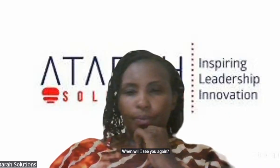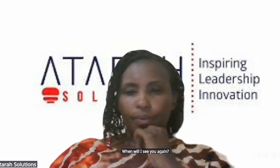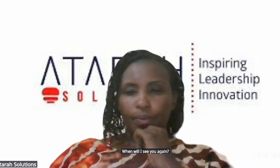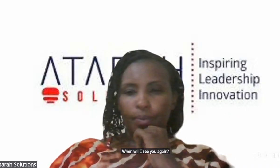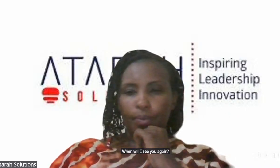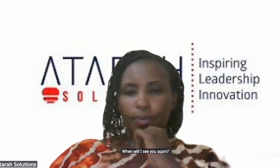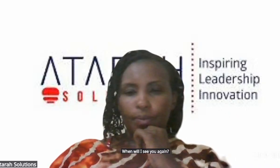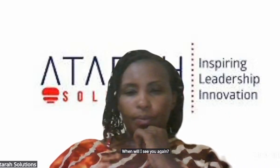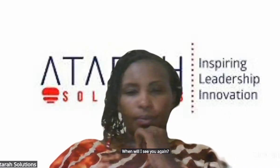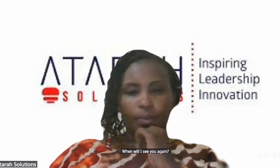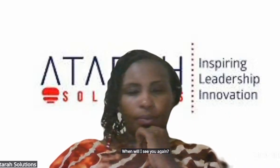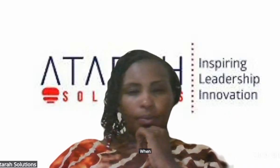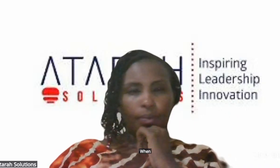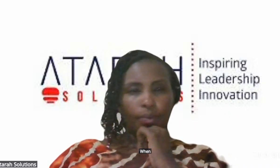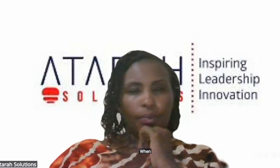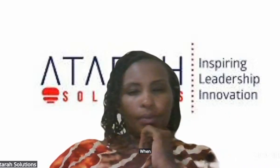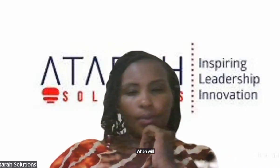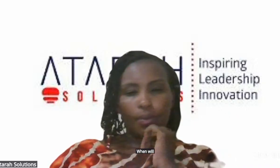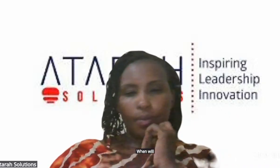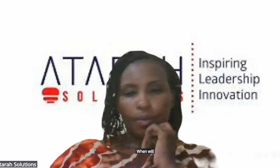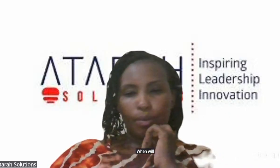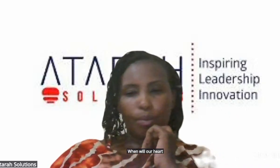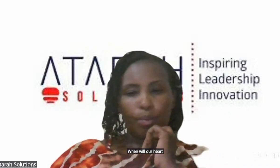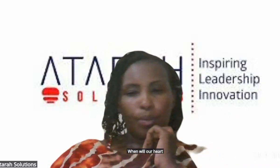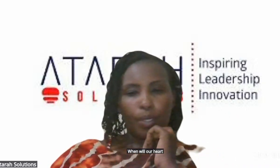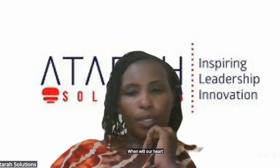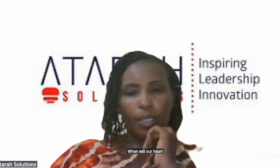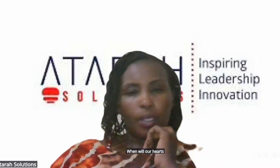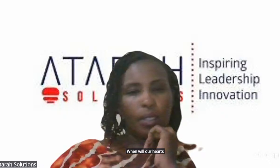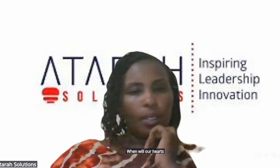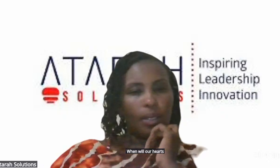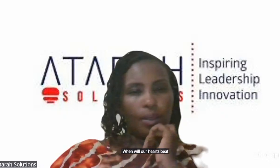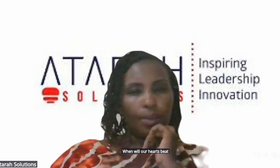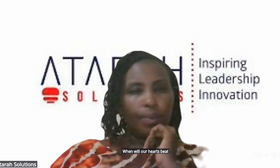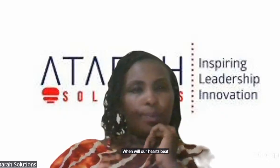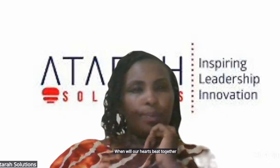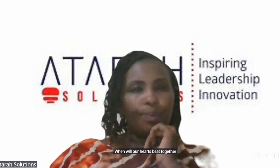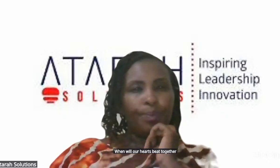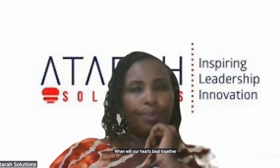When will our hearts be together?